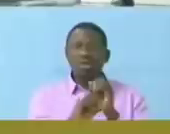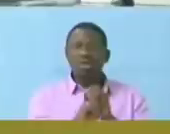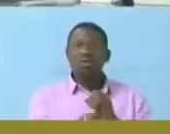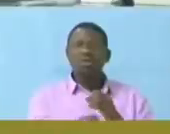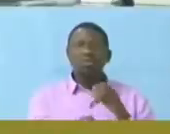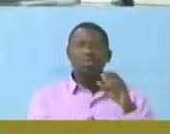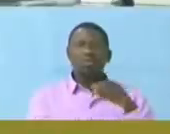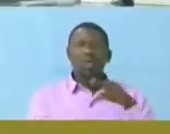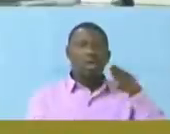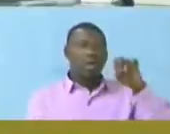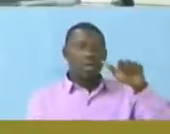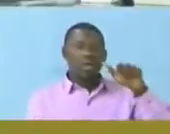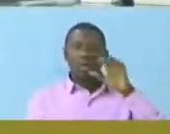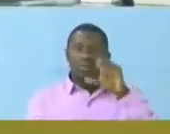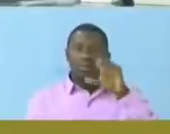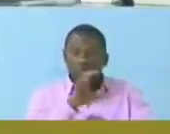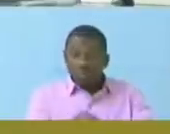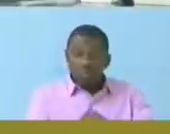and